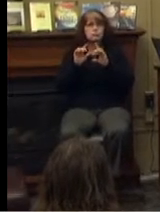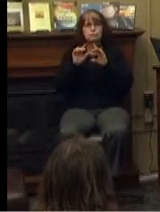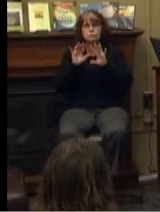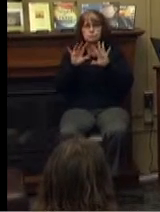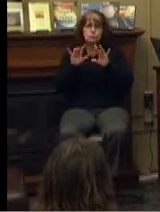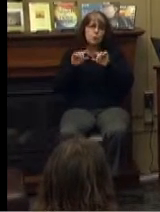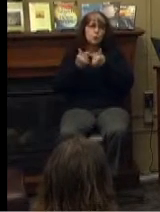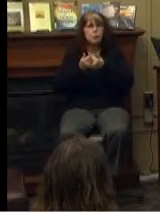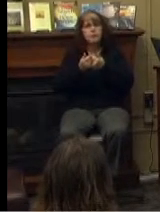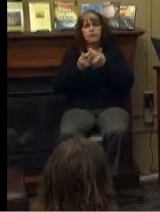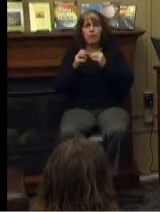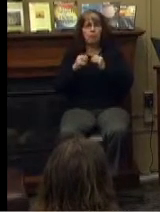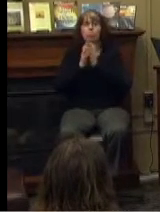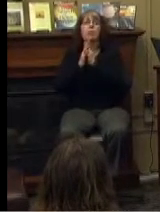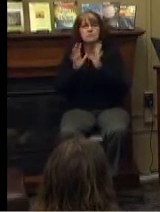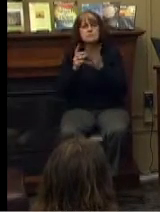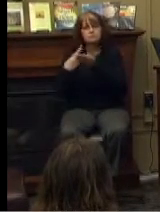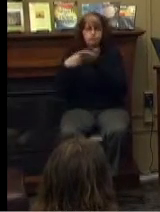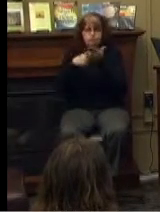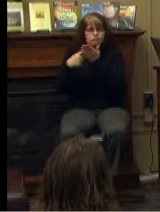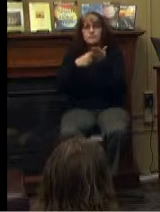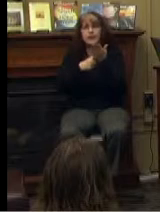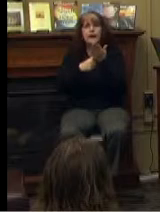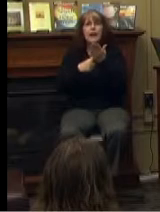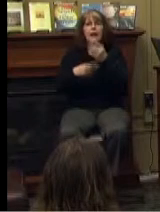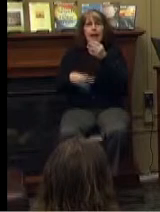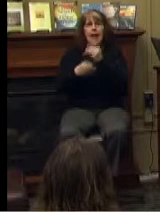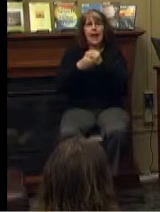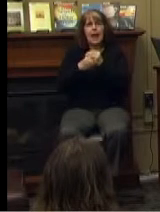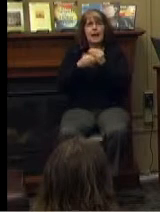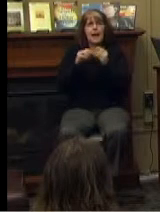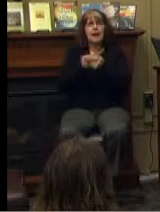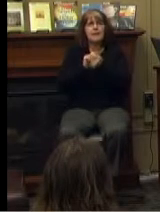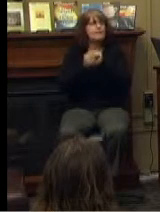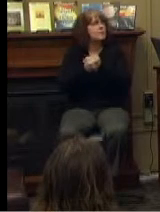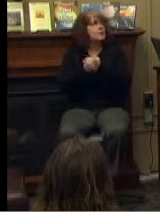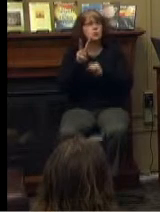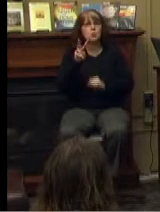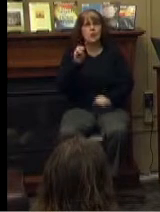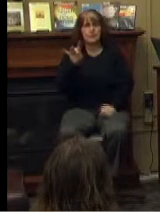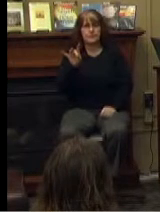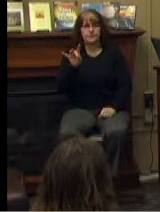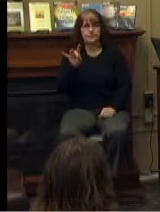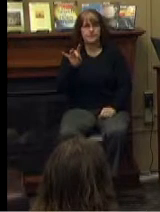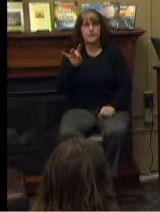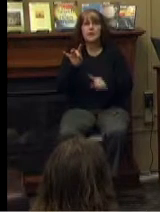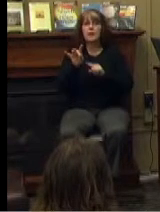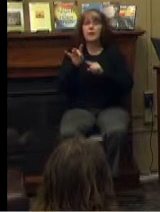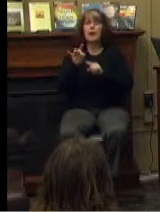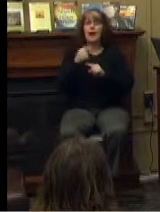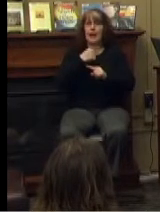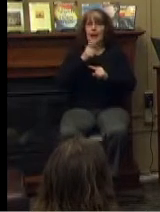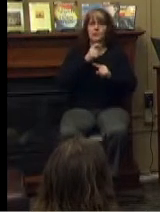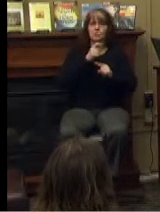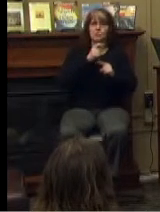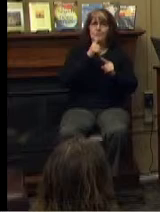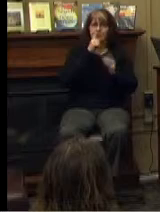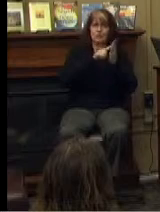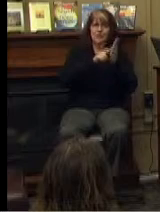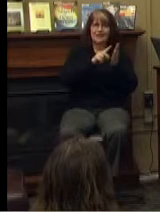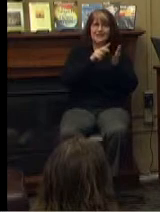created an amendment. And this is what the amendment, and I actually looked in the dictionary too, because it was crazy how